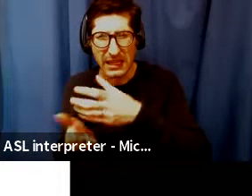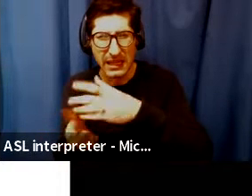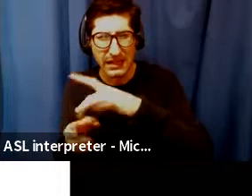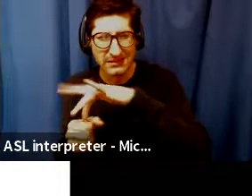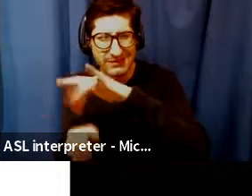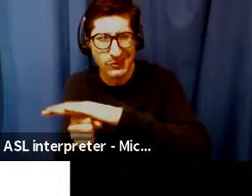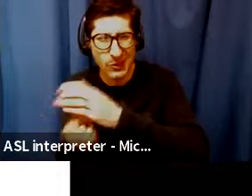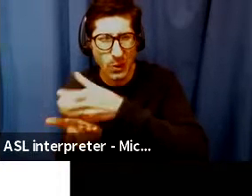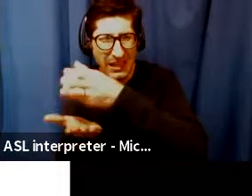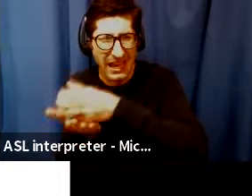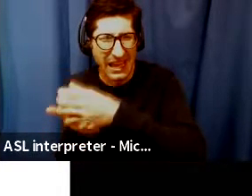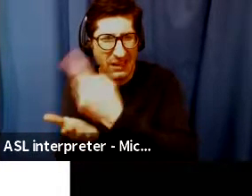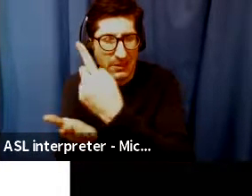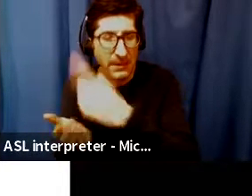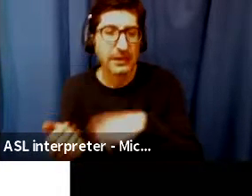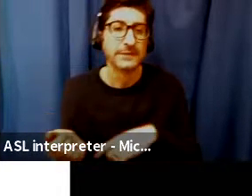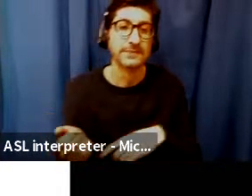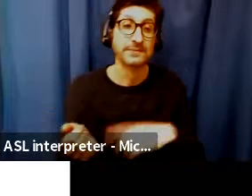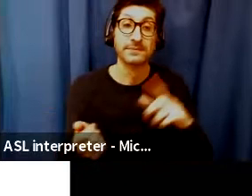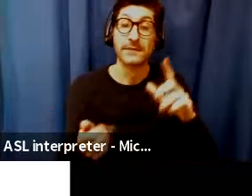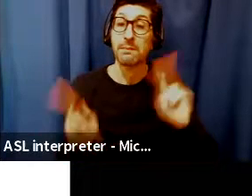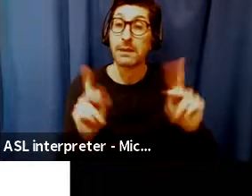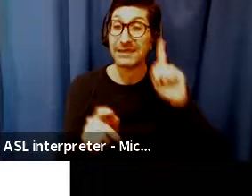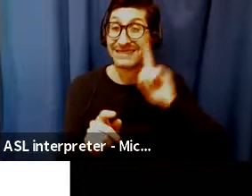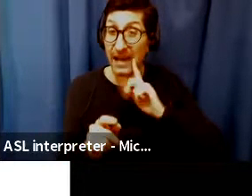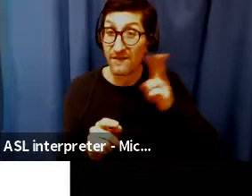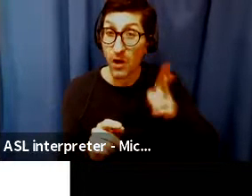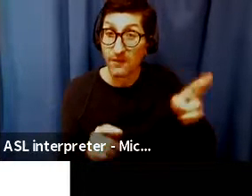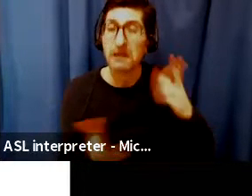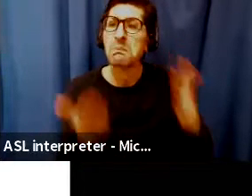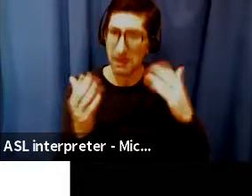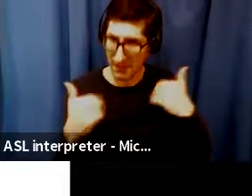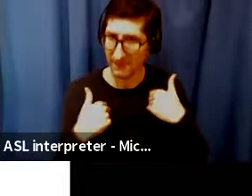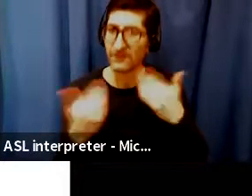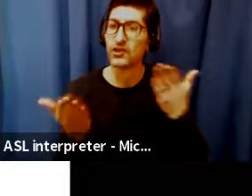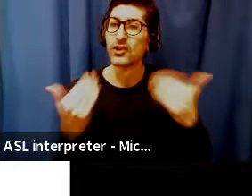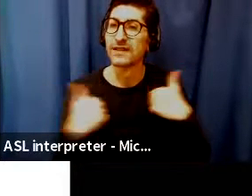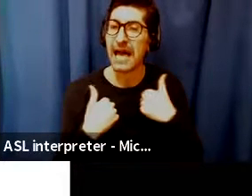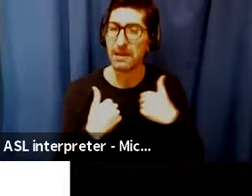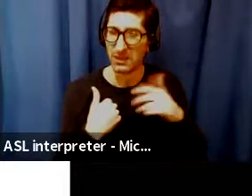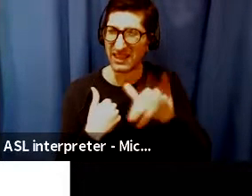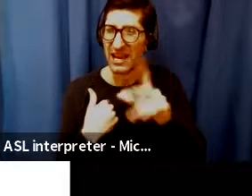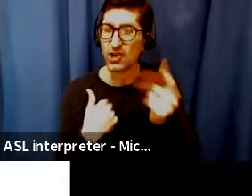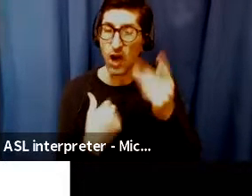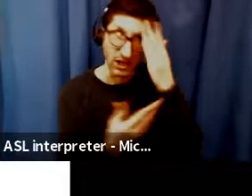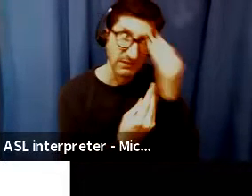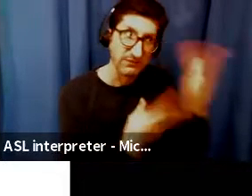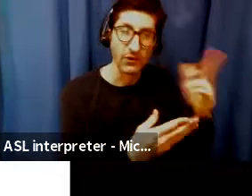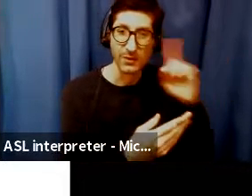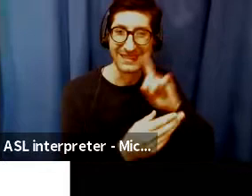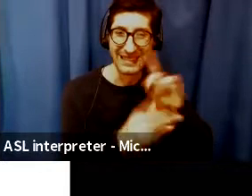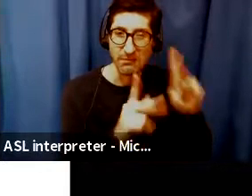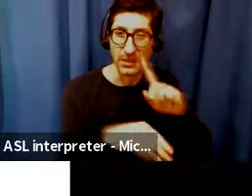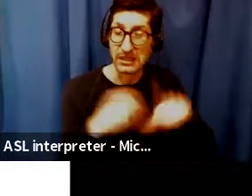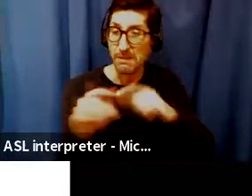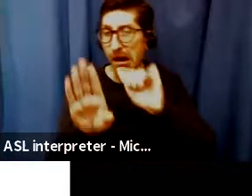shelf. People who are deaf or hard of hearing might have service animals. They could alert the person to a door knock, or the presence